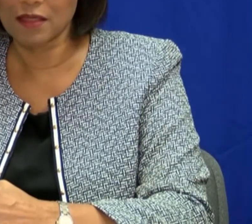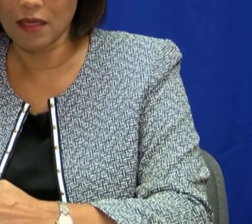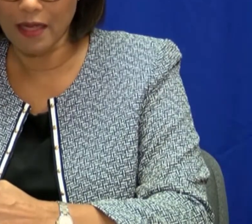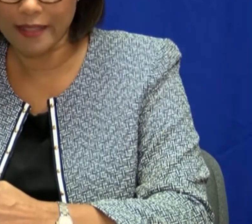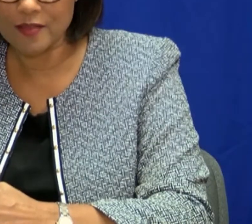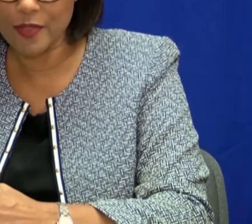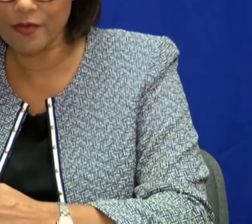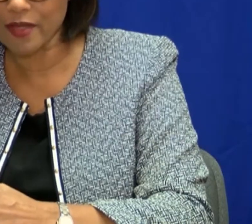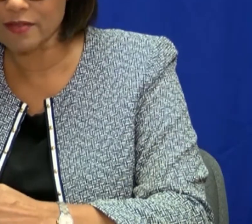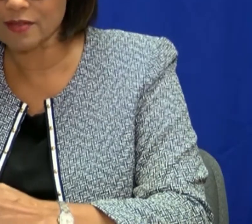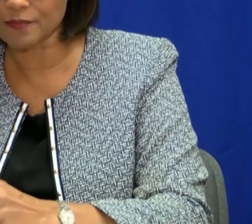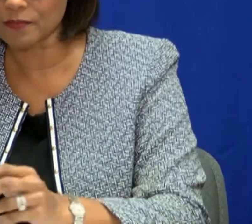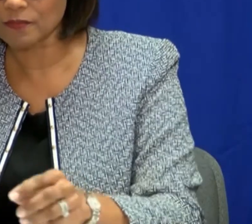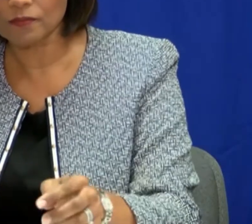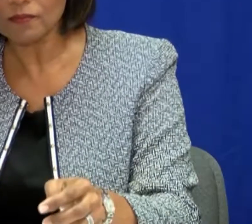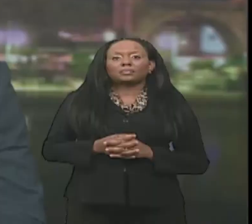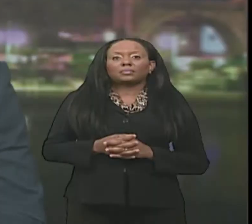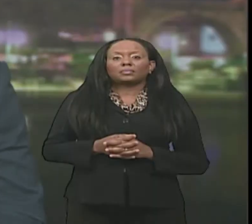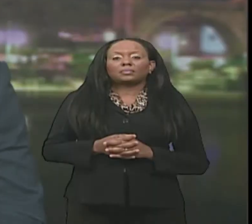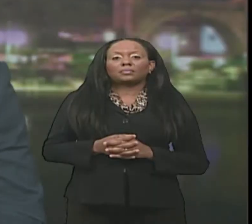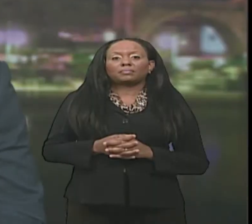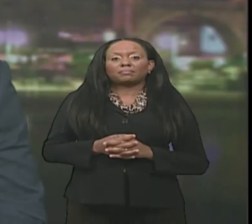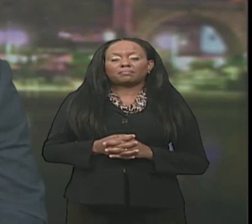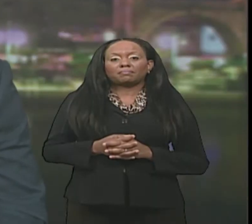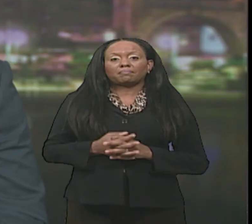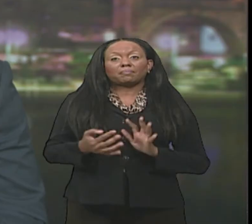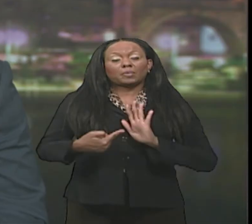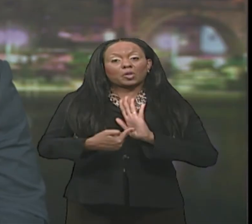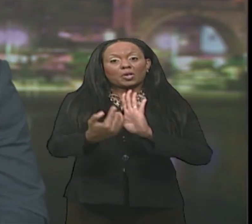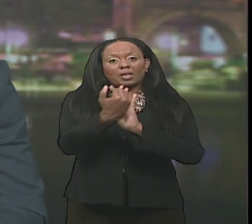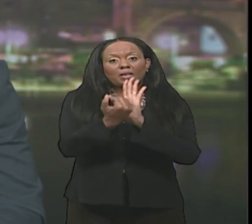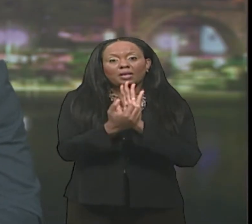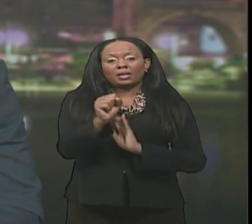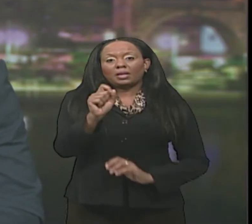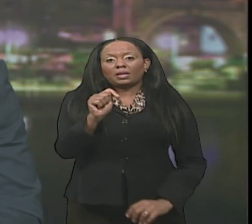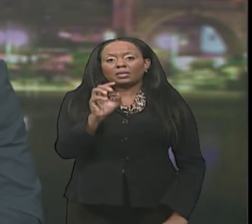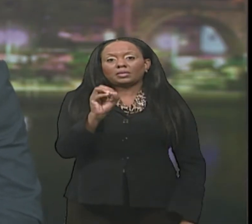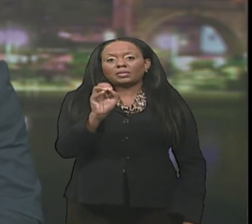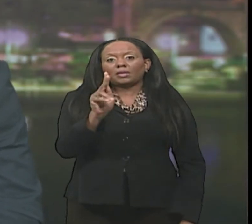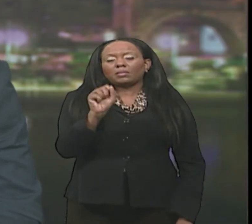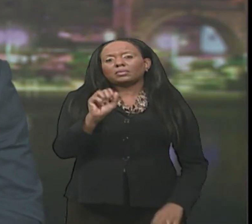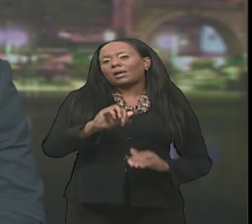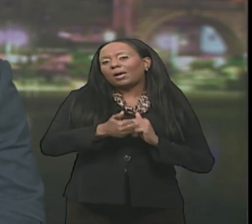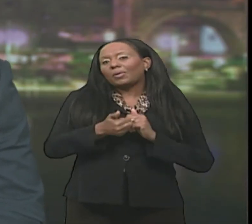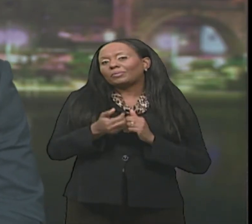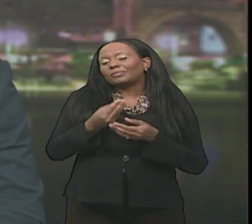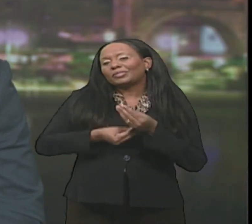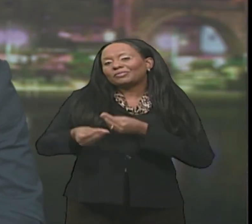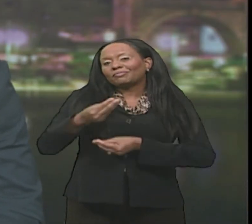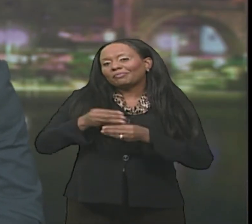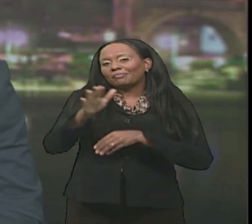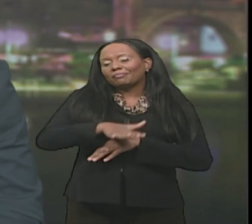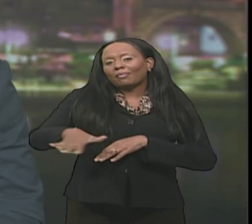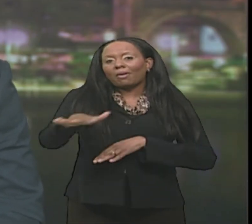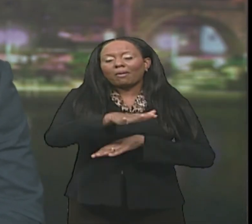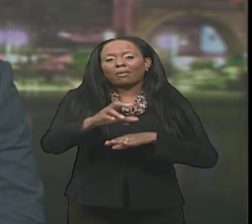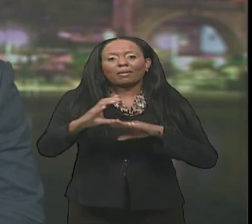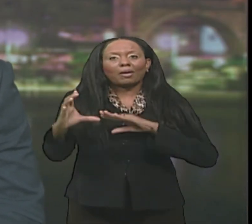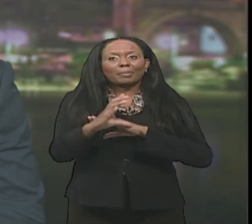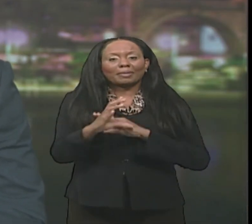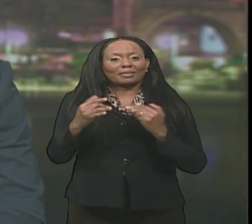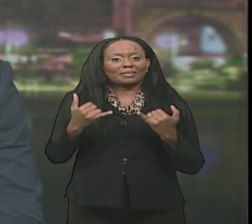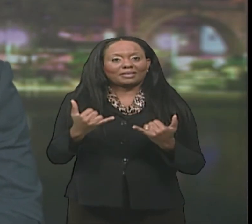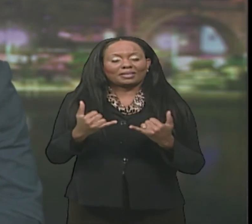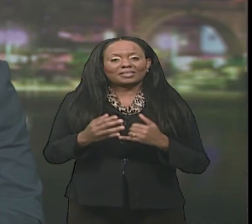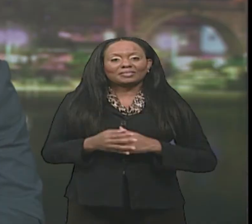fact experienced. Time now to take a look at how stocks traded on selected exchanges across the region.